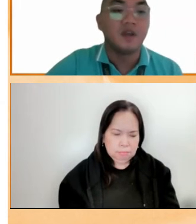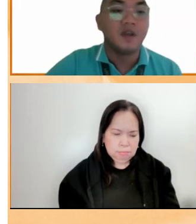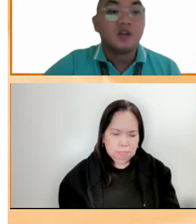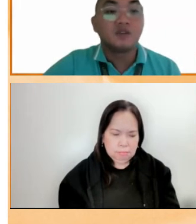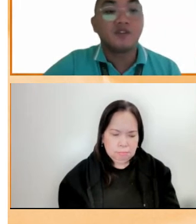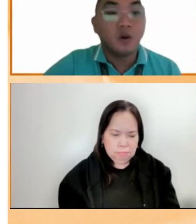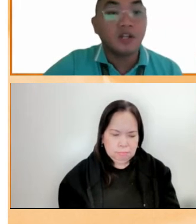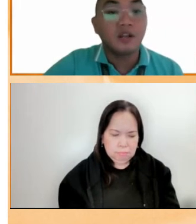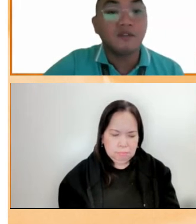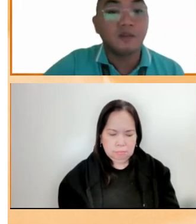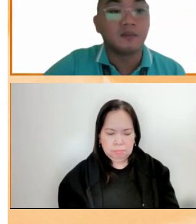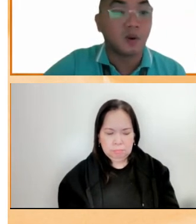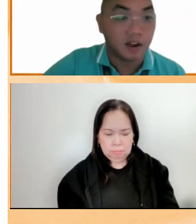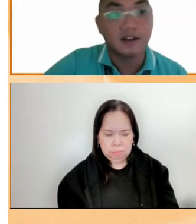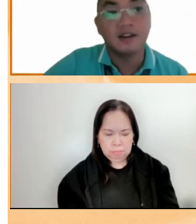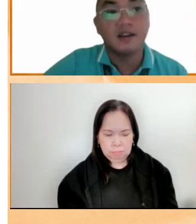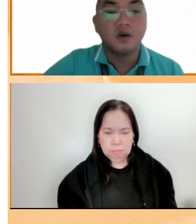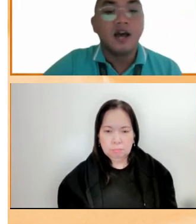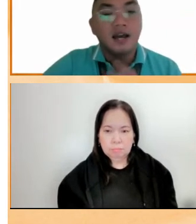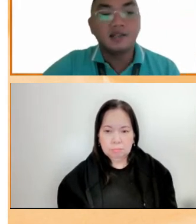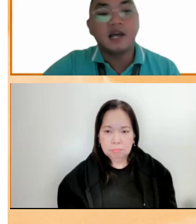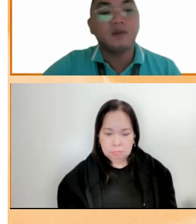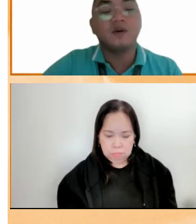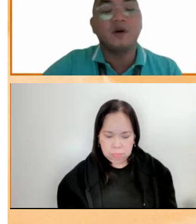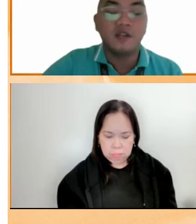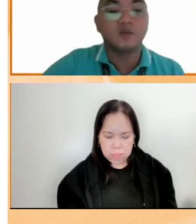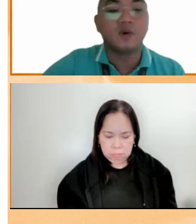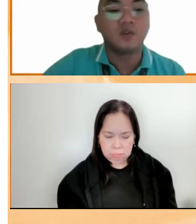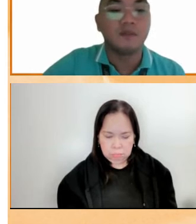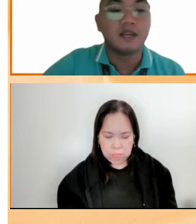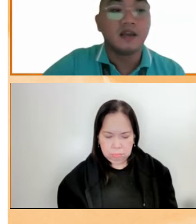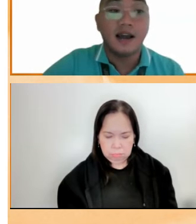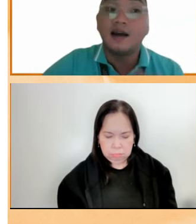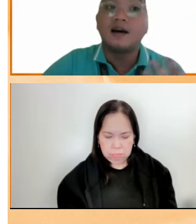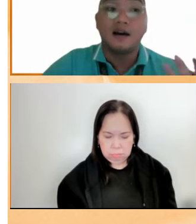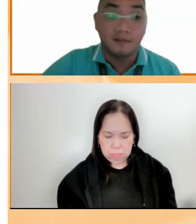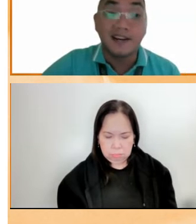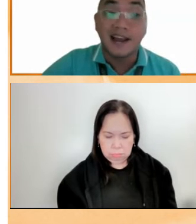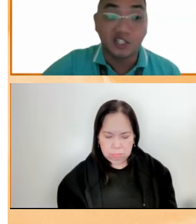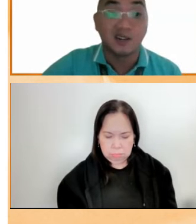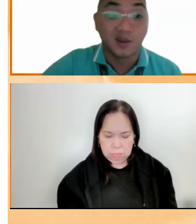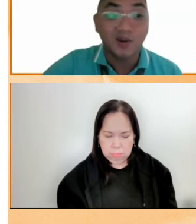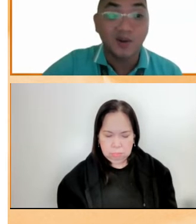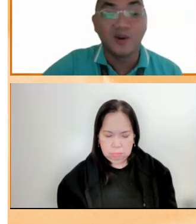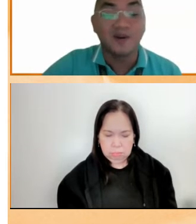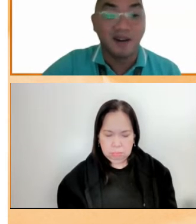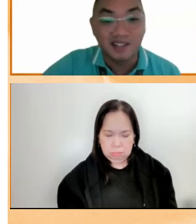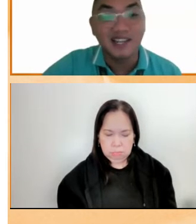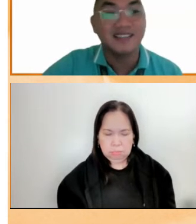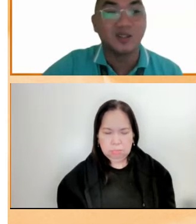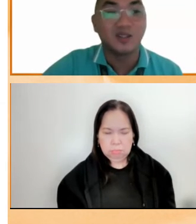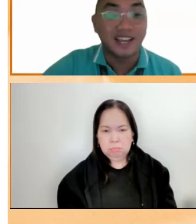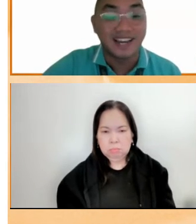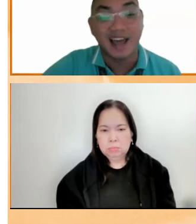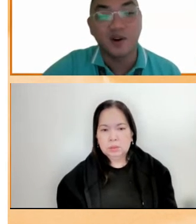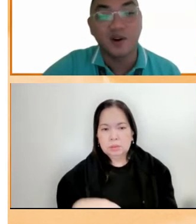Okay, so for the core deliverable number one, no, an example of this one would be a national law, no, or a policy